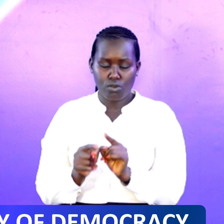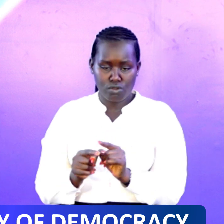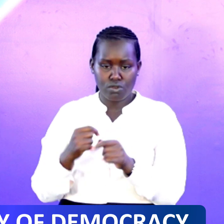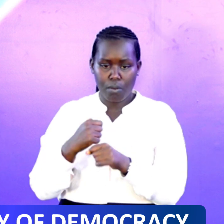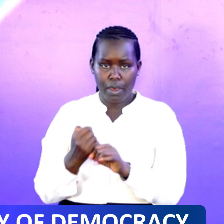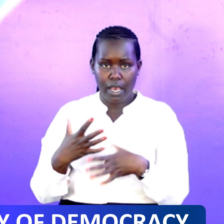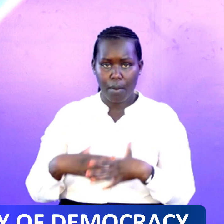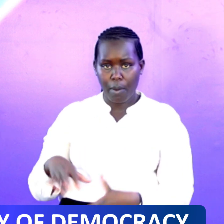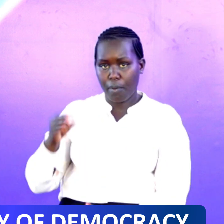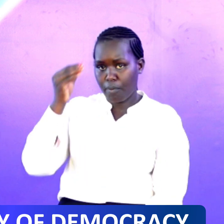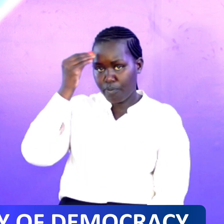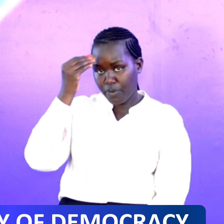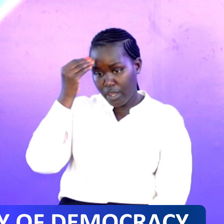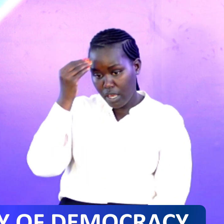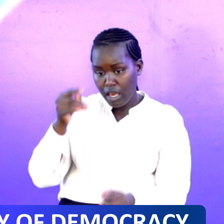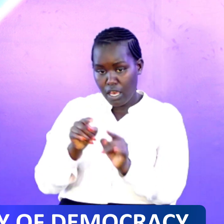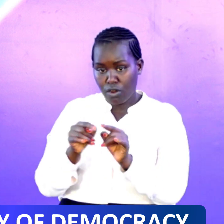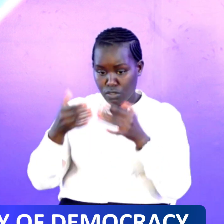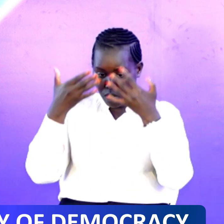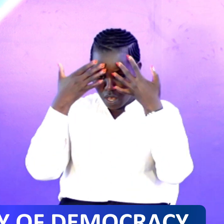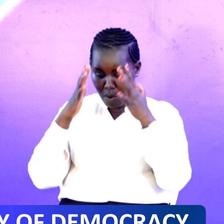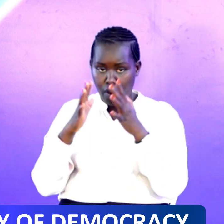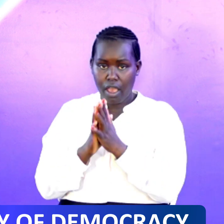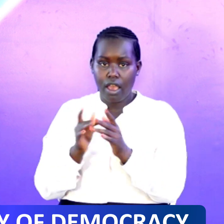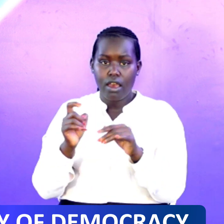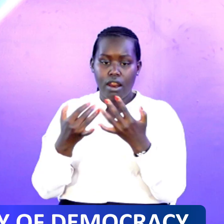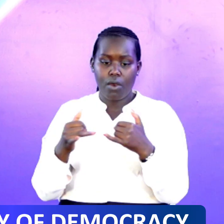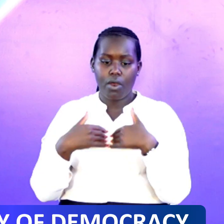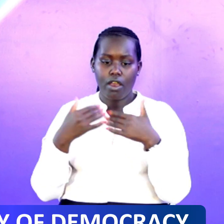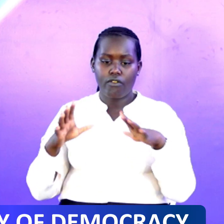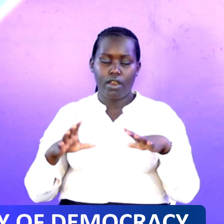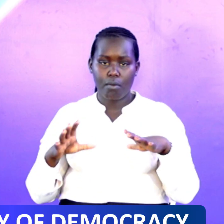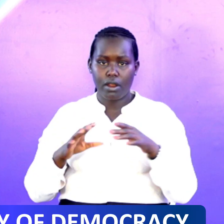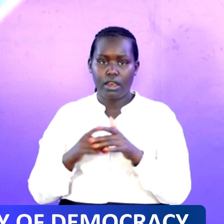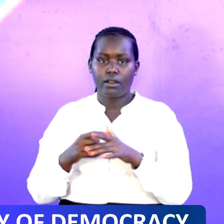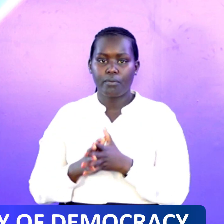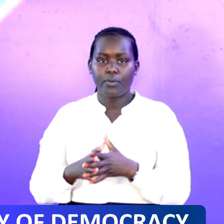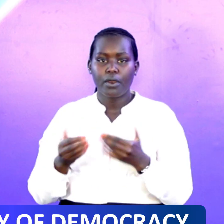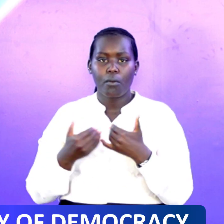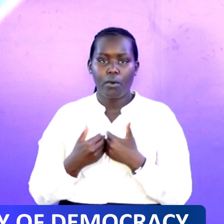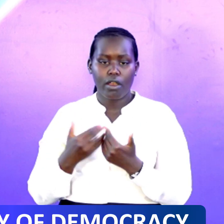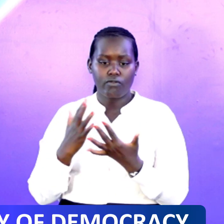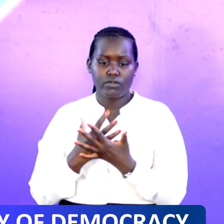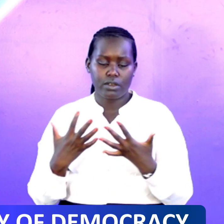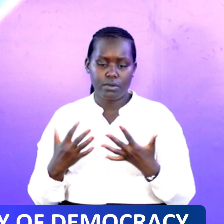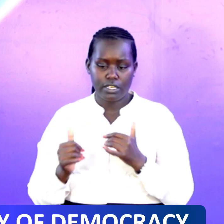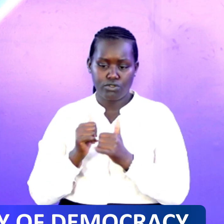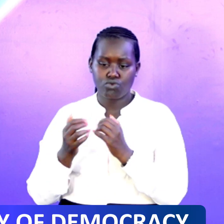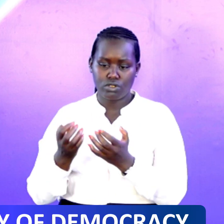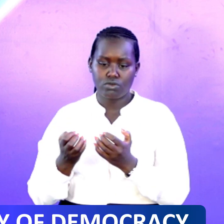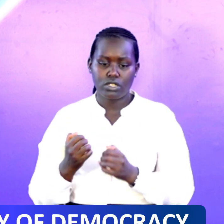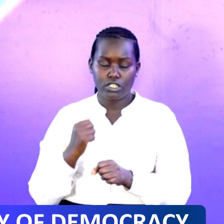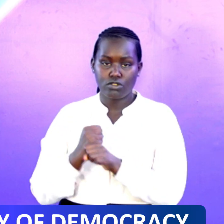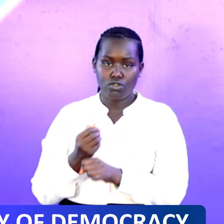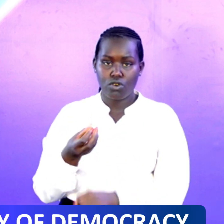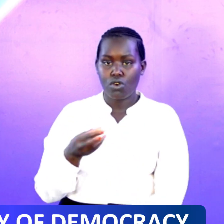and aware about democracy. Yeah. I want us to take a quick break, but when we come back, when I hear you speak, there are certain things that we need to do or